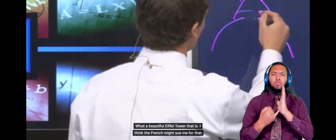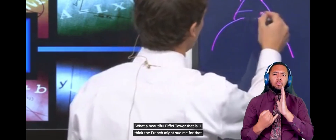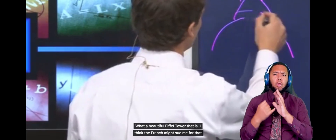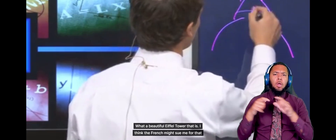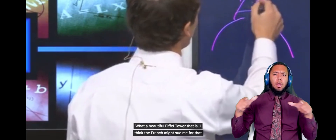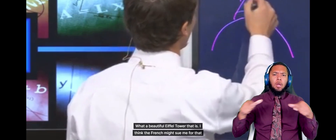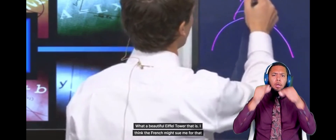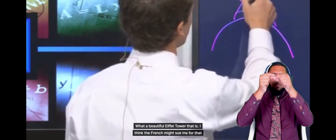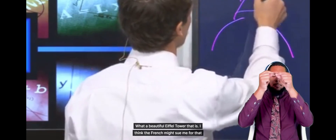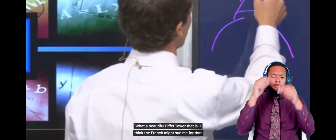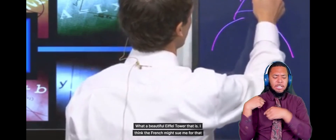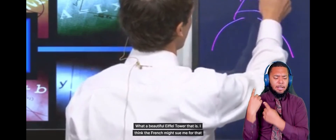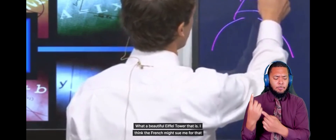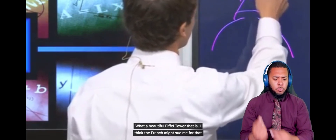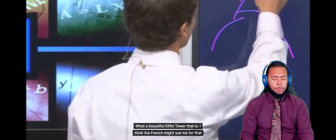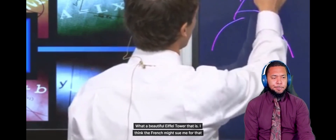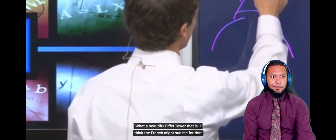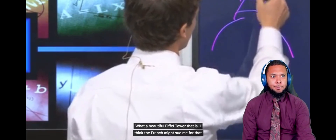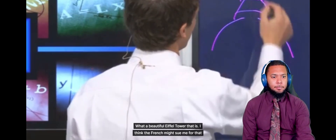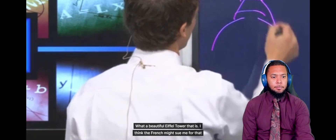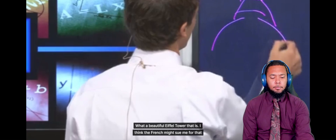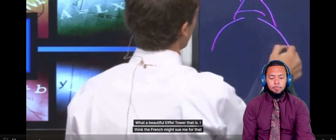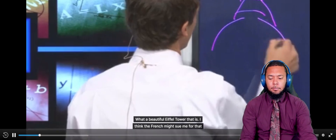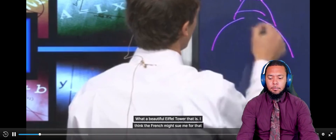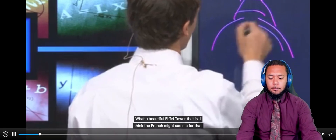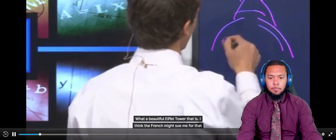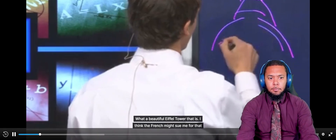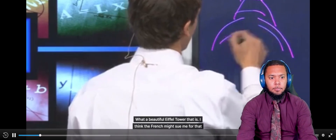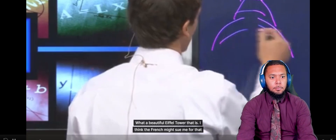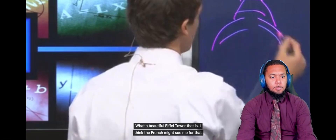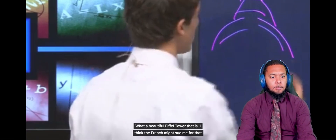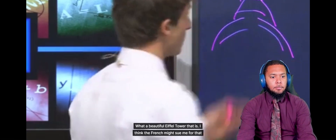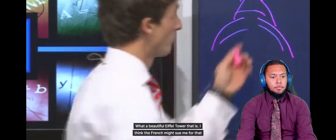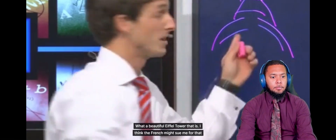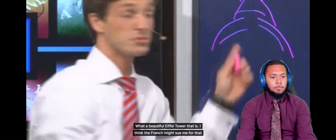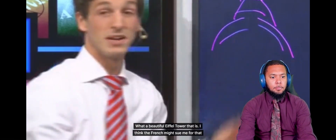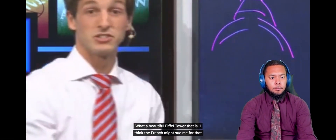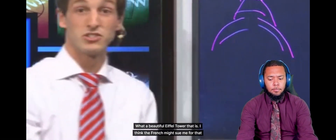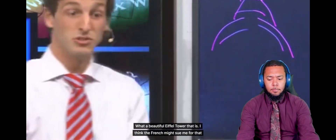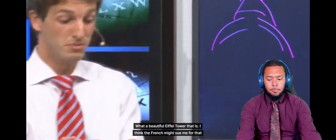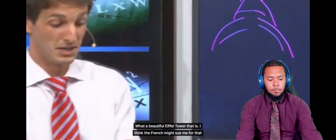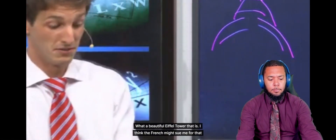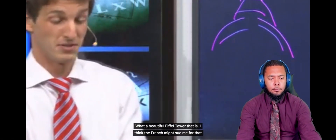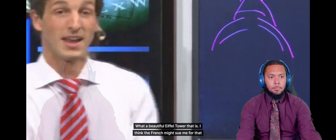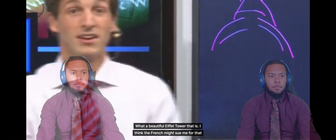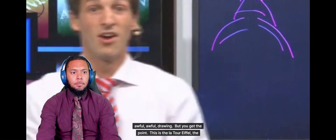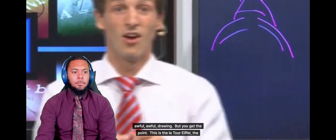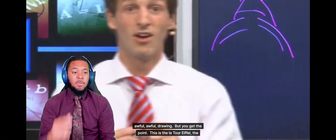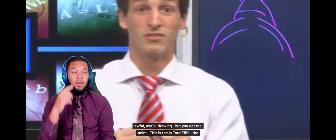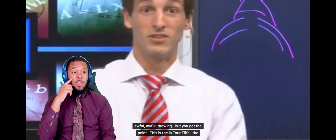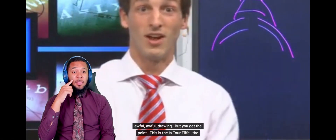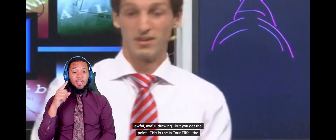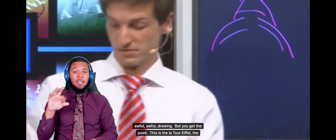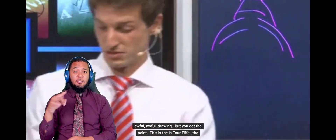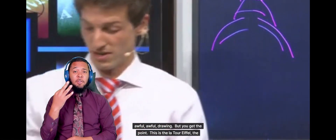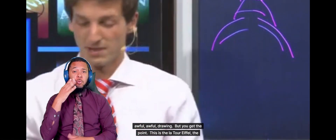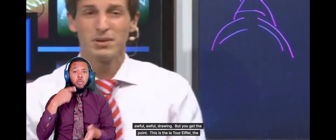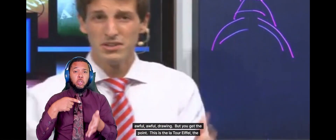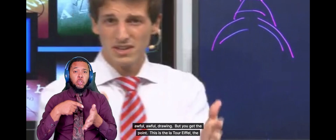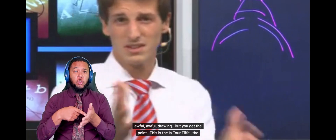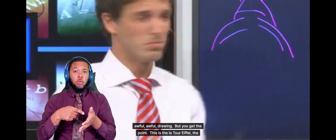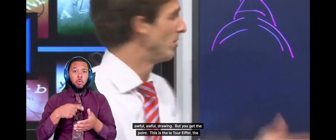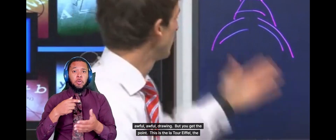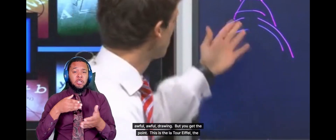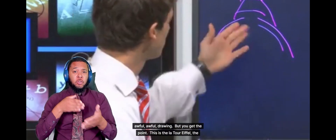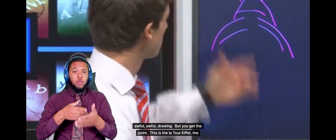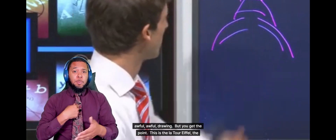Wonderful. What a beautiful Eiffel Tower that is. I think the French might sue me for that awful, awful drawing,